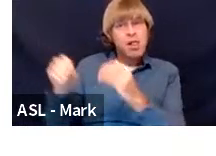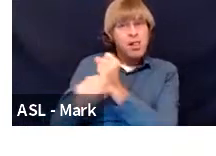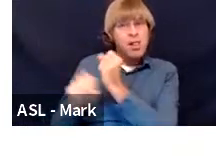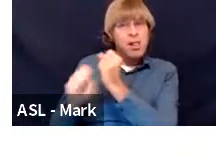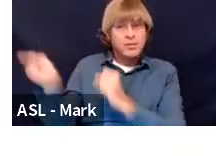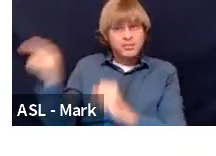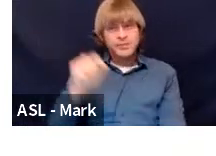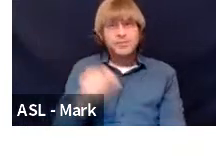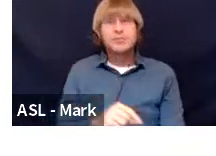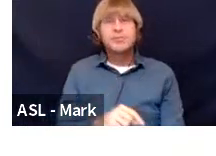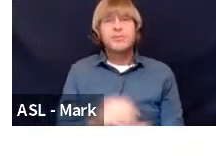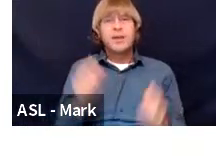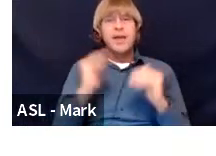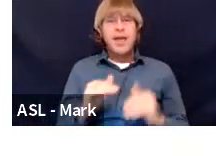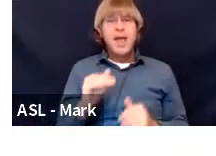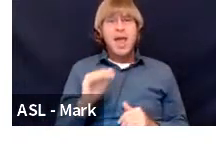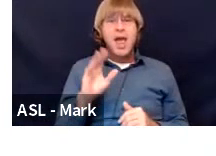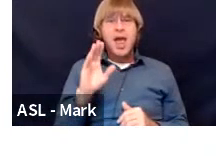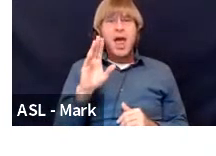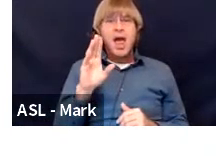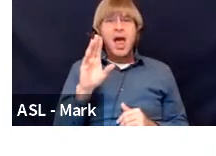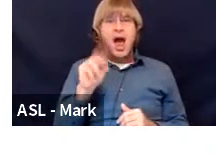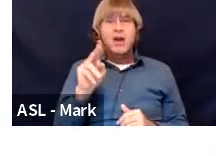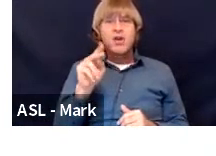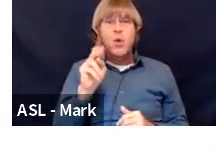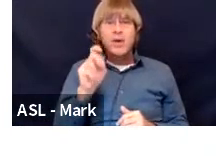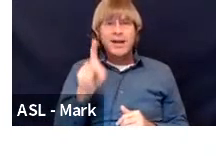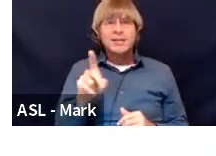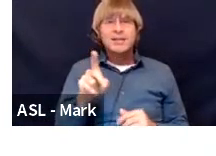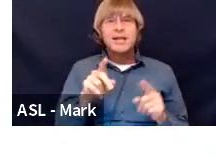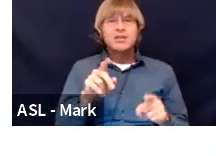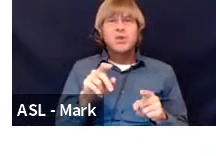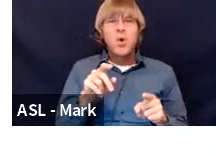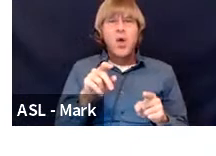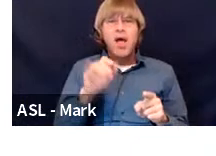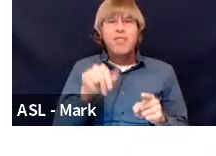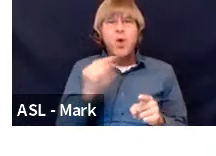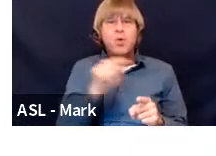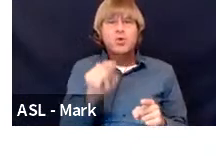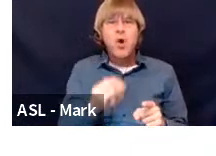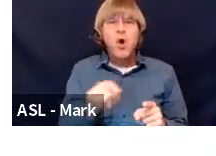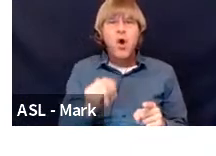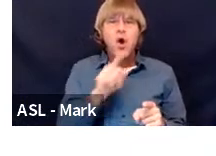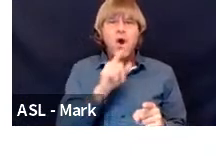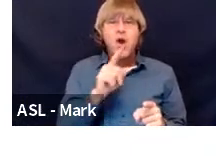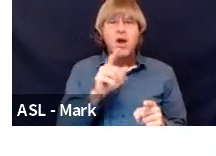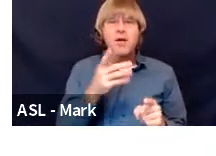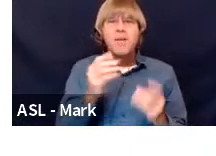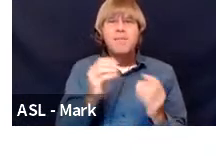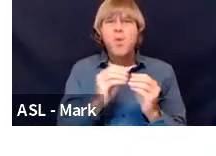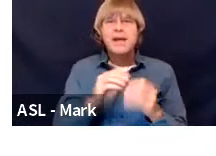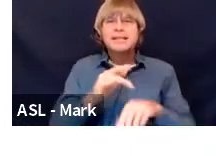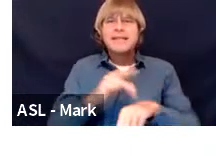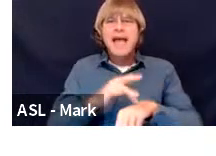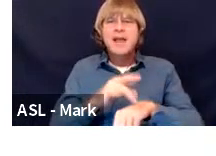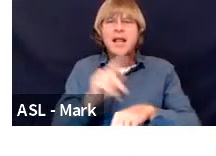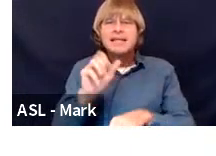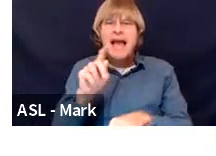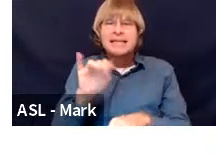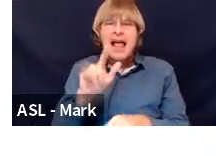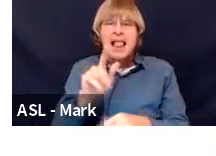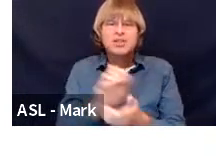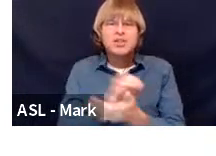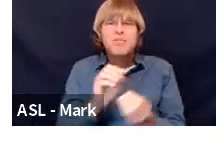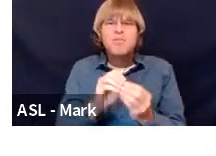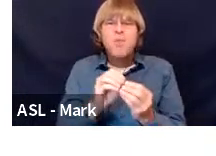out there. And then uncoated opaques and offsets. So those are more tactile sheets. They're